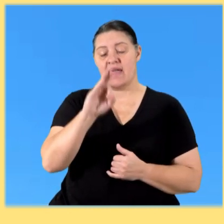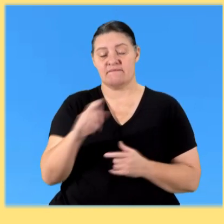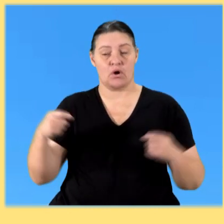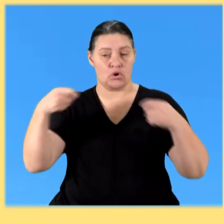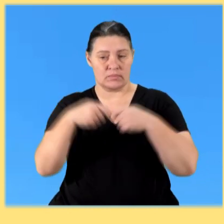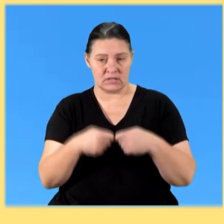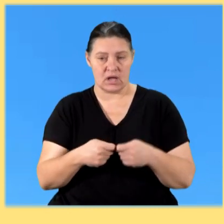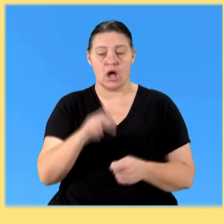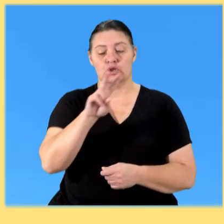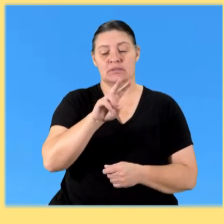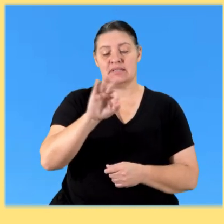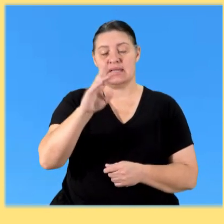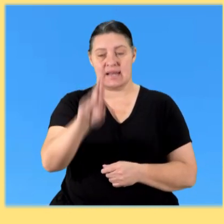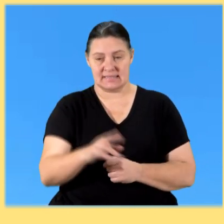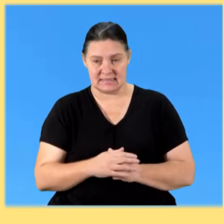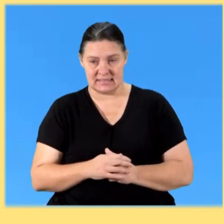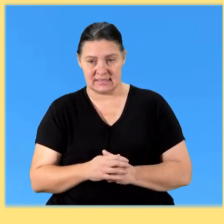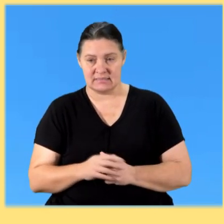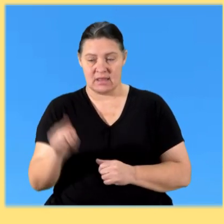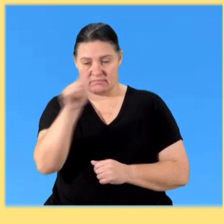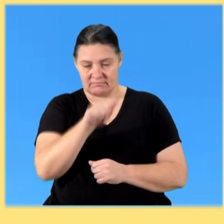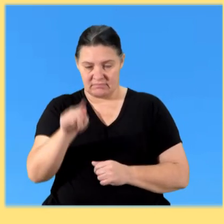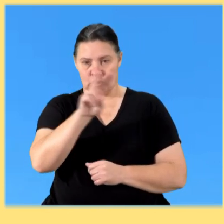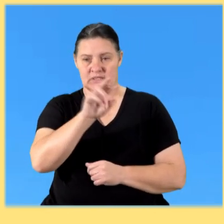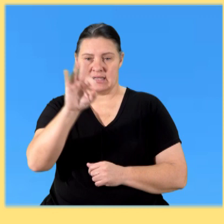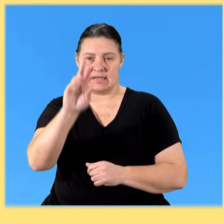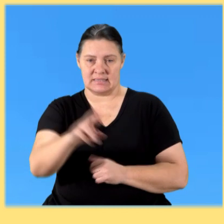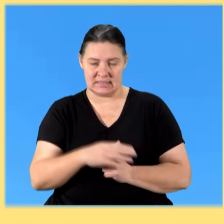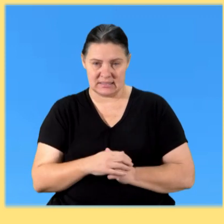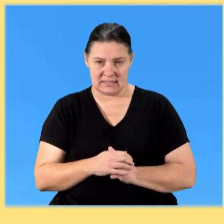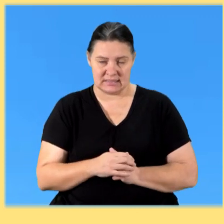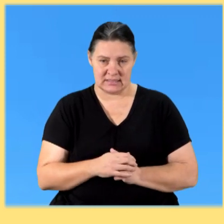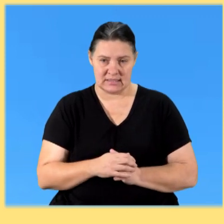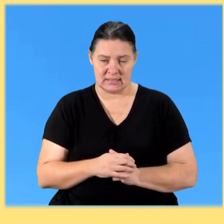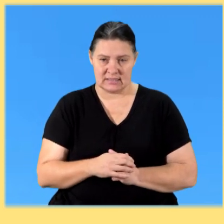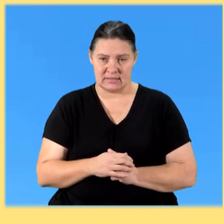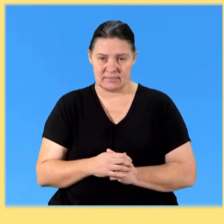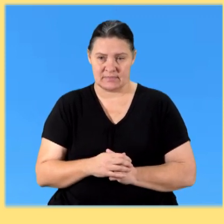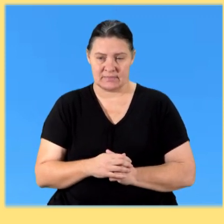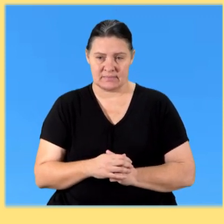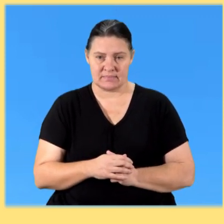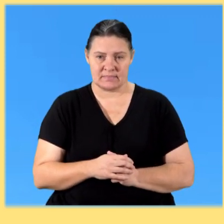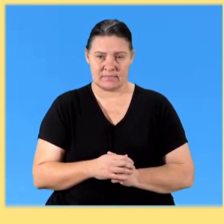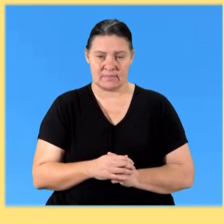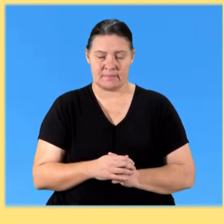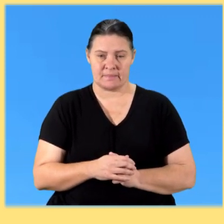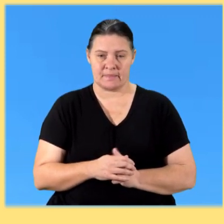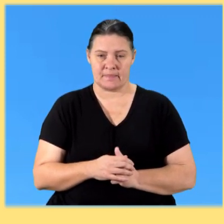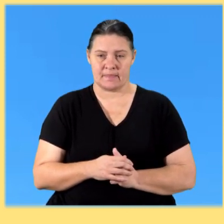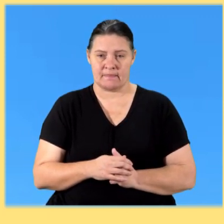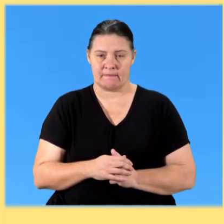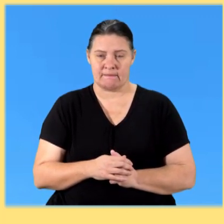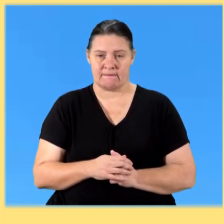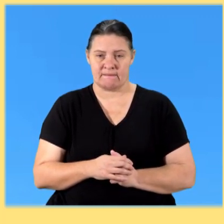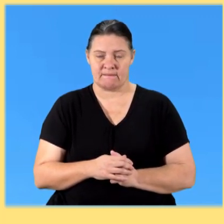UIF contributions, 23 rand, and you see here is my 23 rand, UIF.